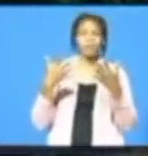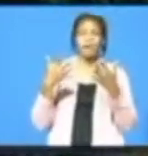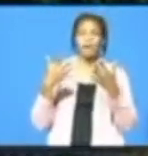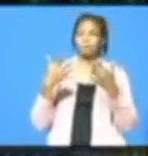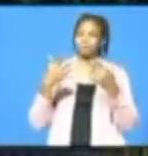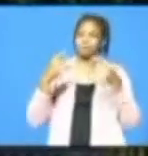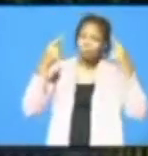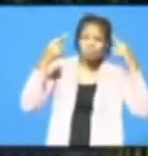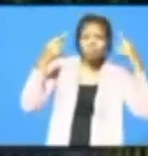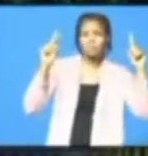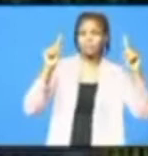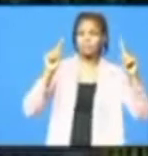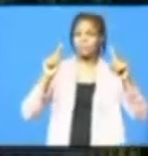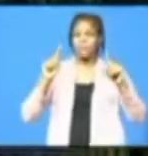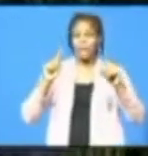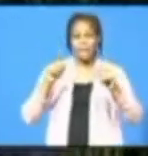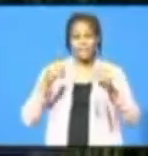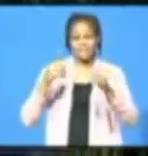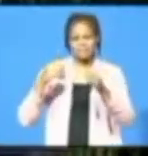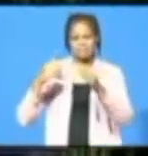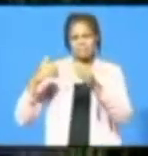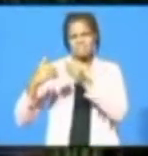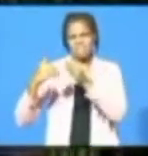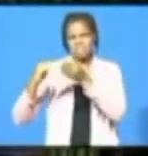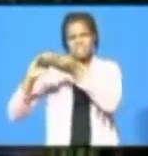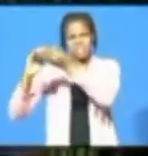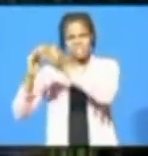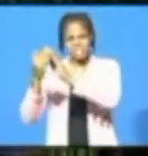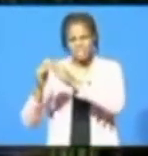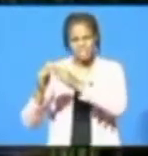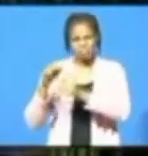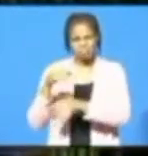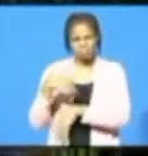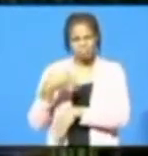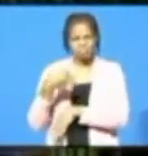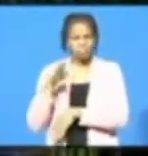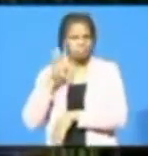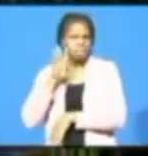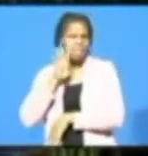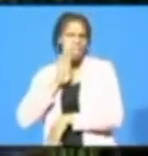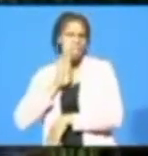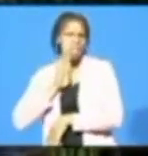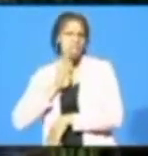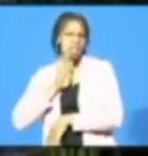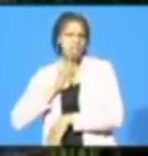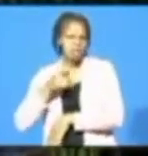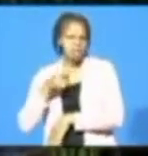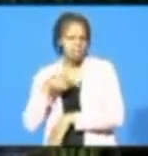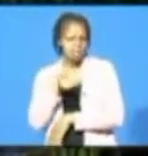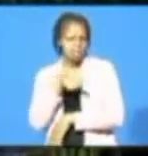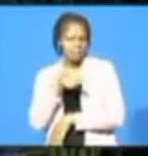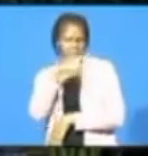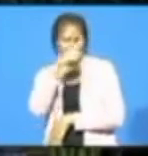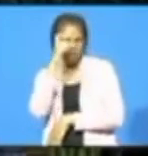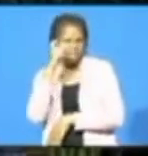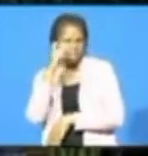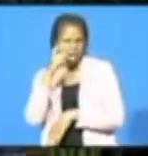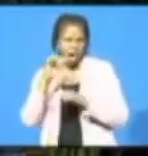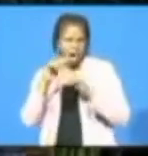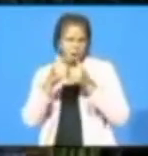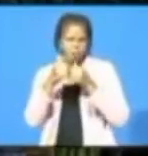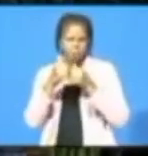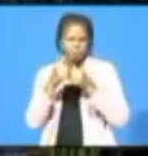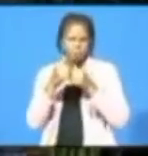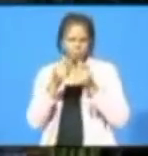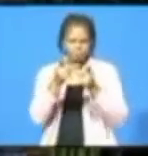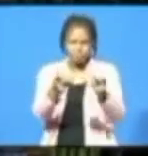coveted Jericho for their prosperity, for the refreshing and pleasant and